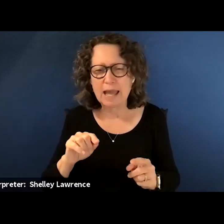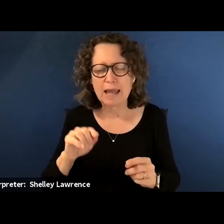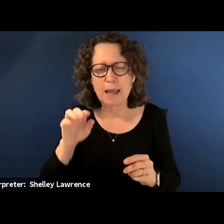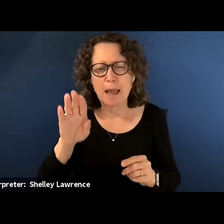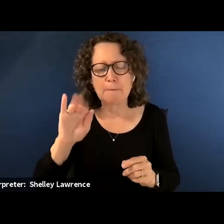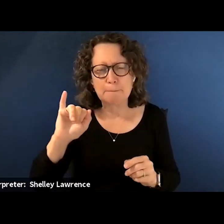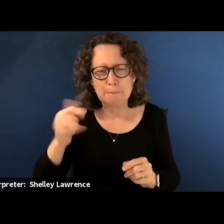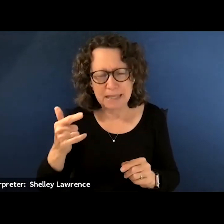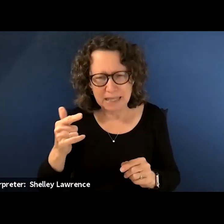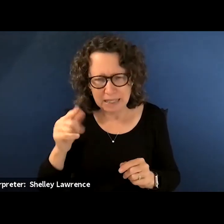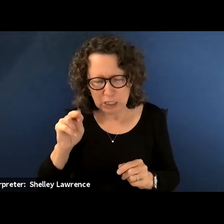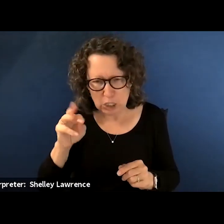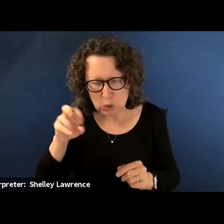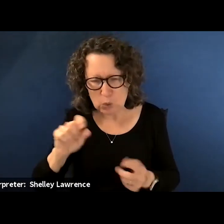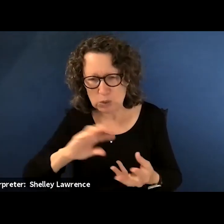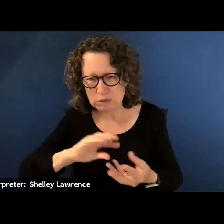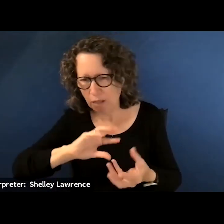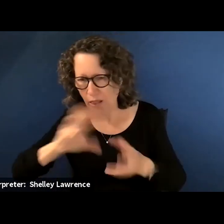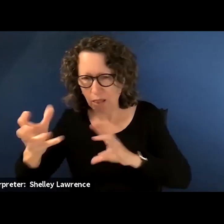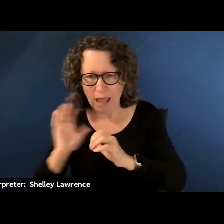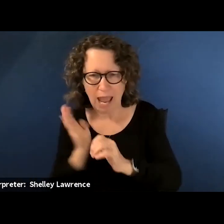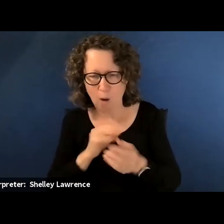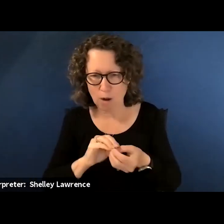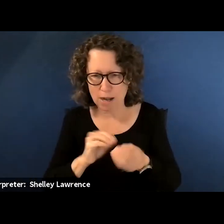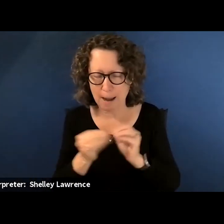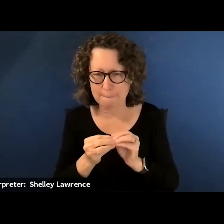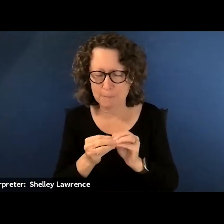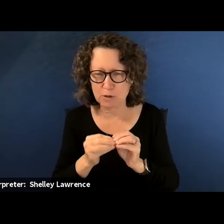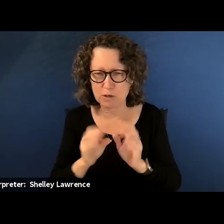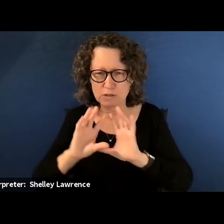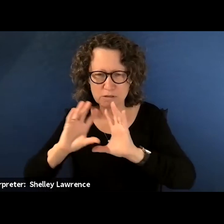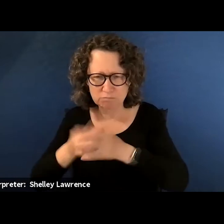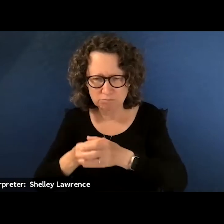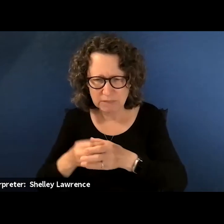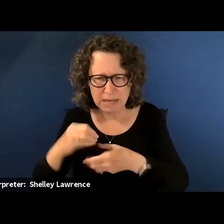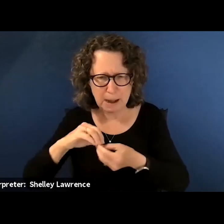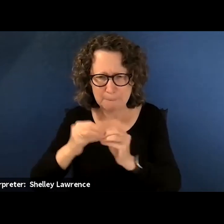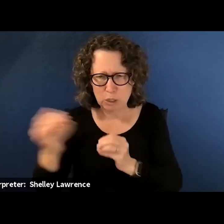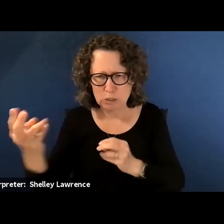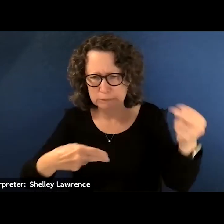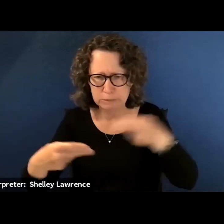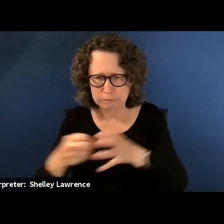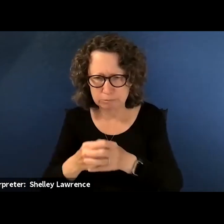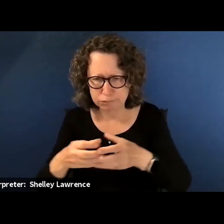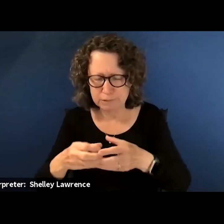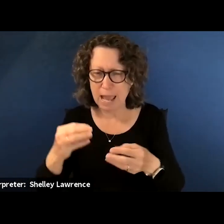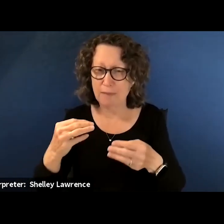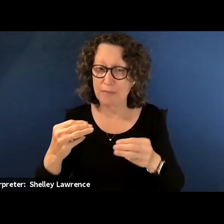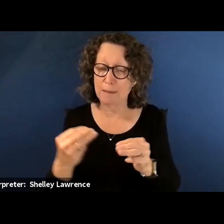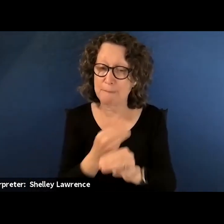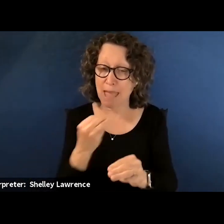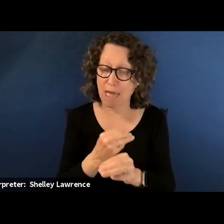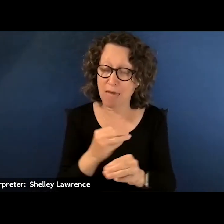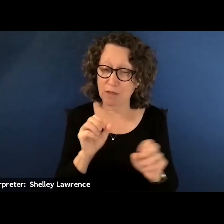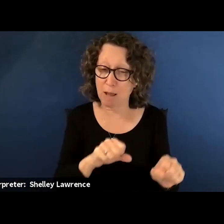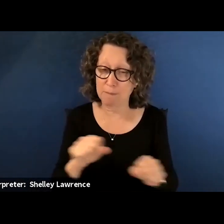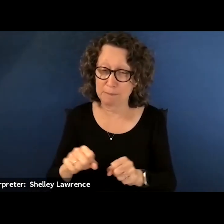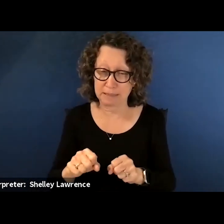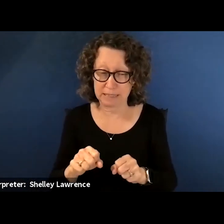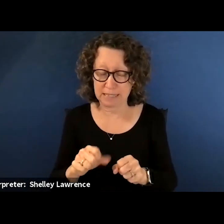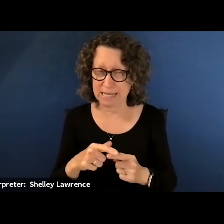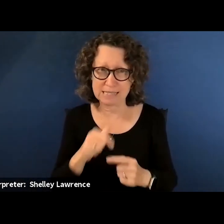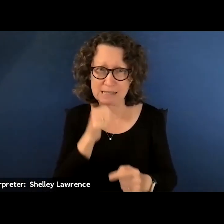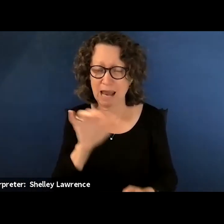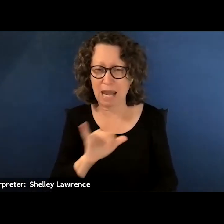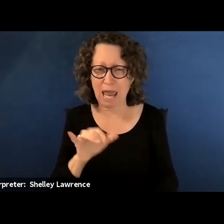deaths are pneumonia, influenza, and COVID grouped together. And the mathematical probability for COVID deaths is not like